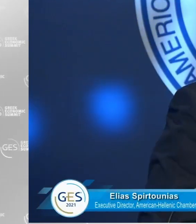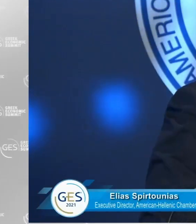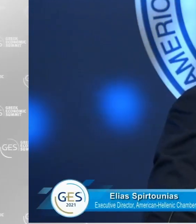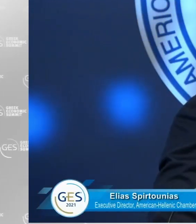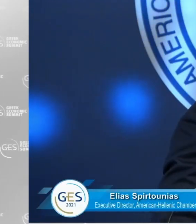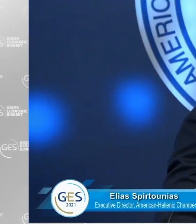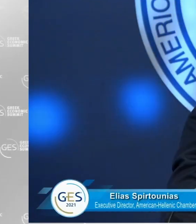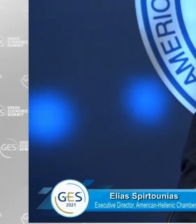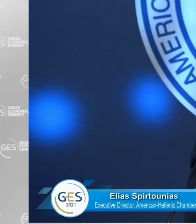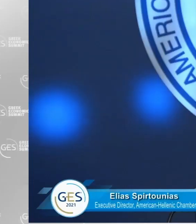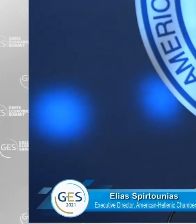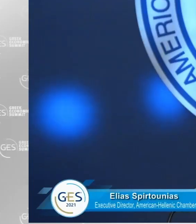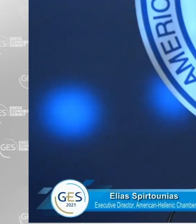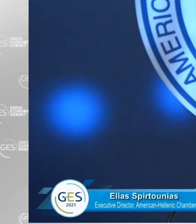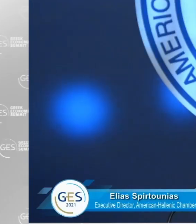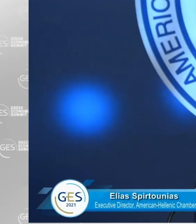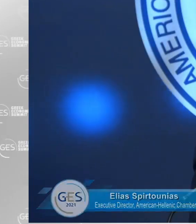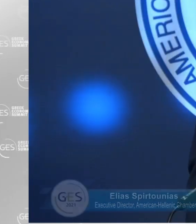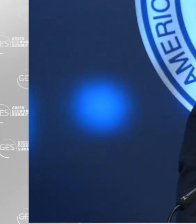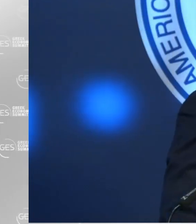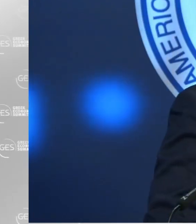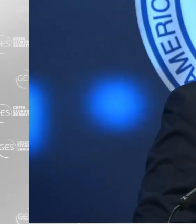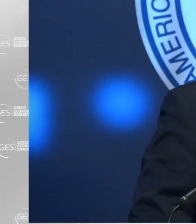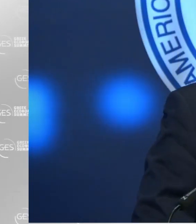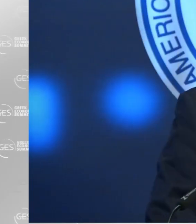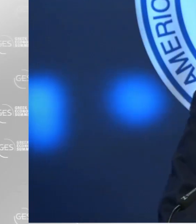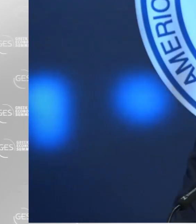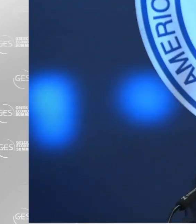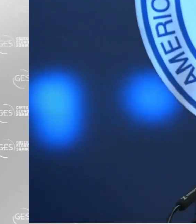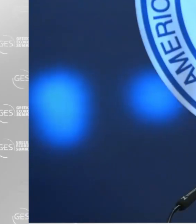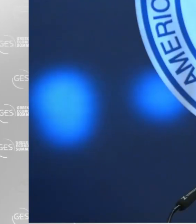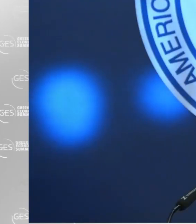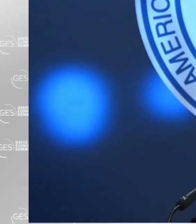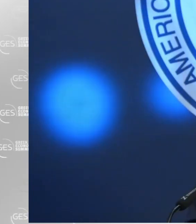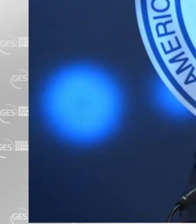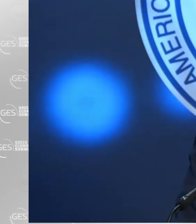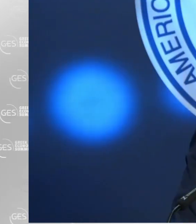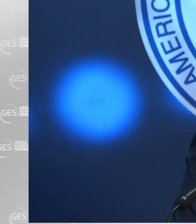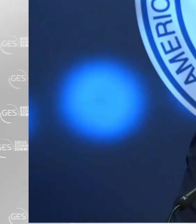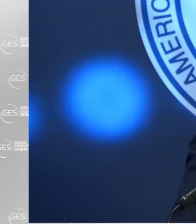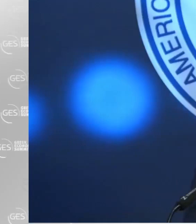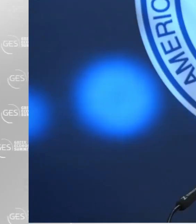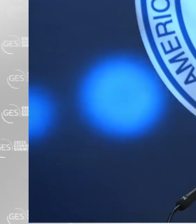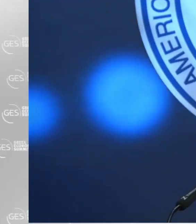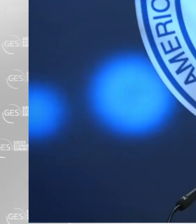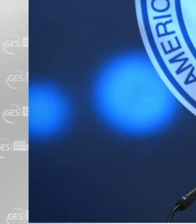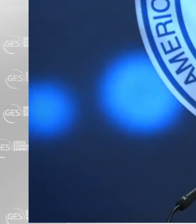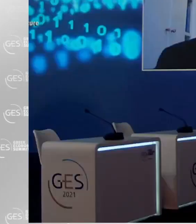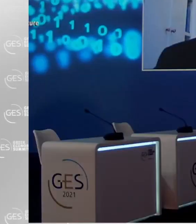Commerce. Mr. Pissarides, it's a pleasure to have you with us. The